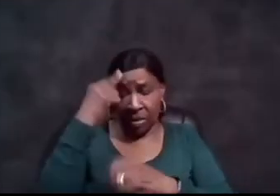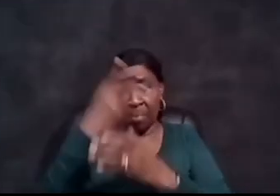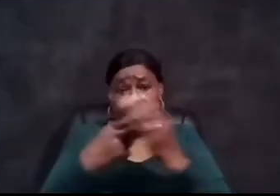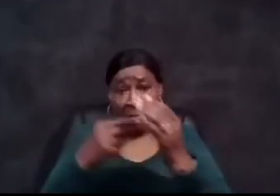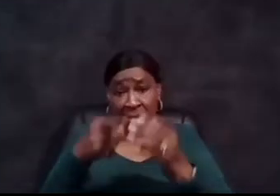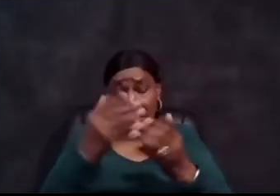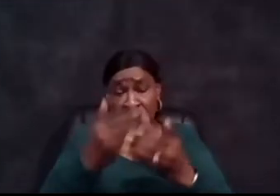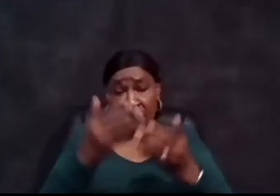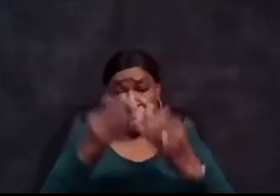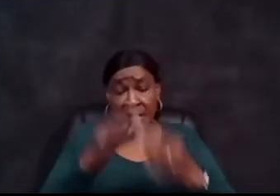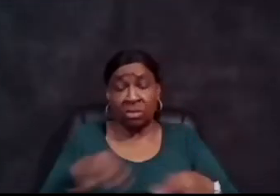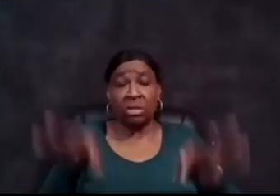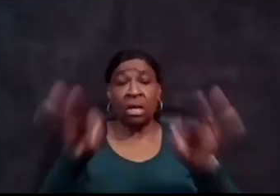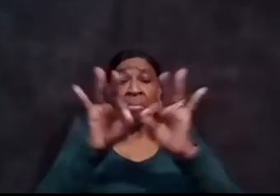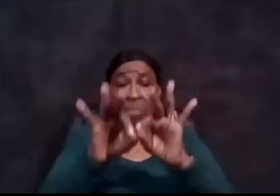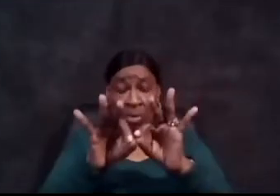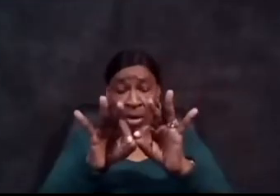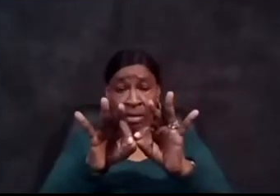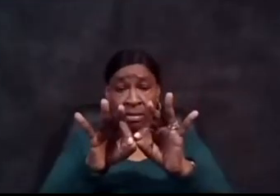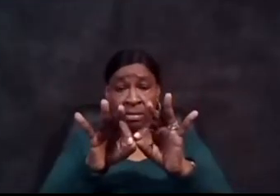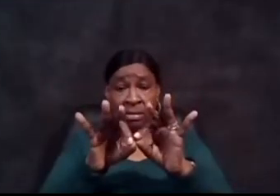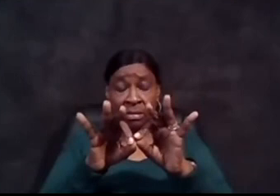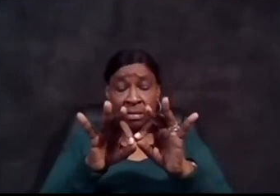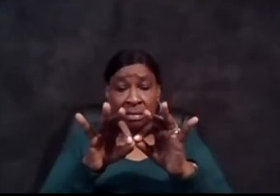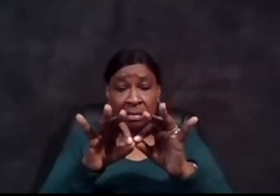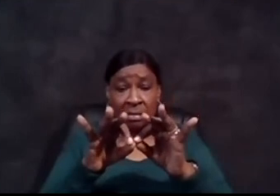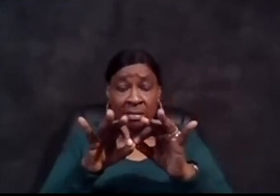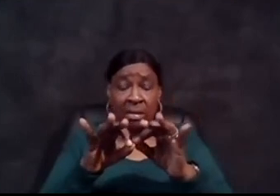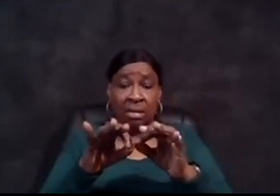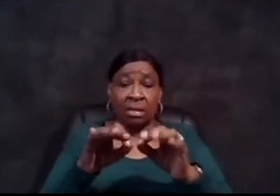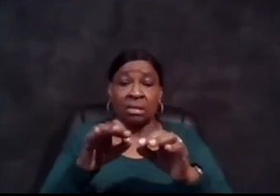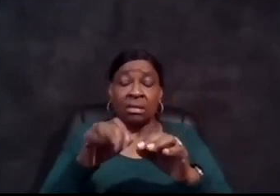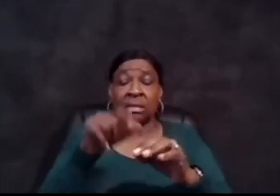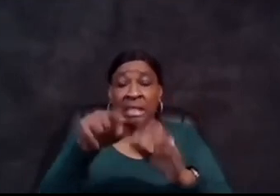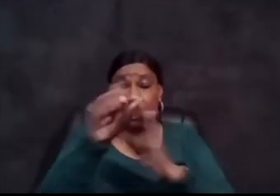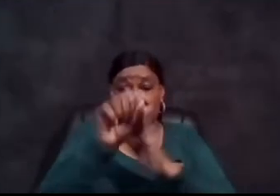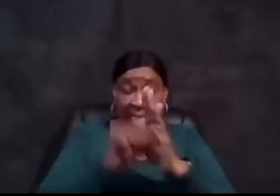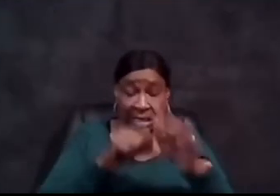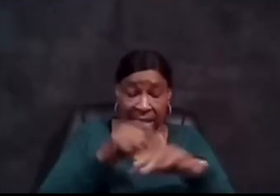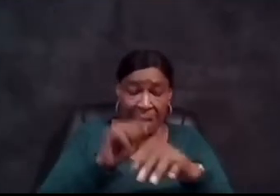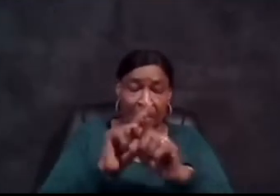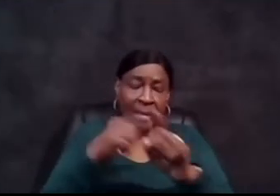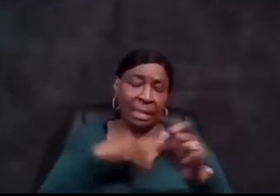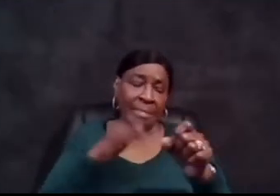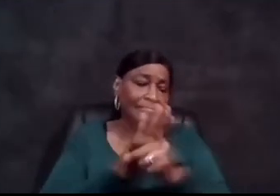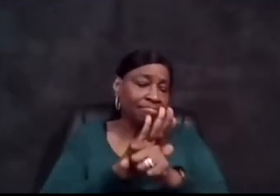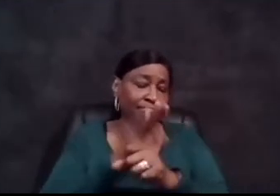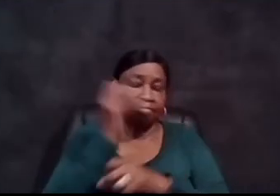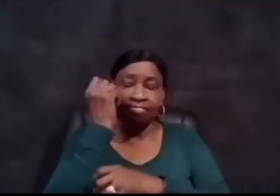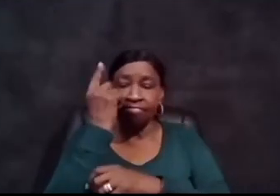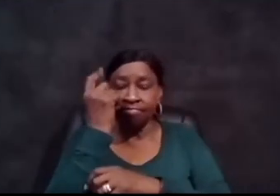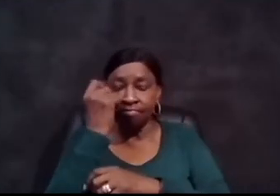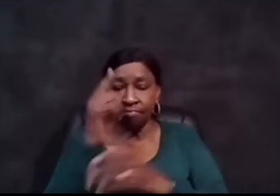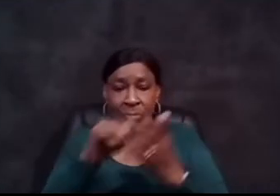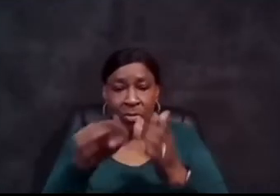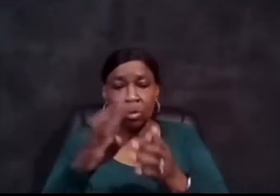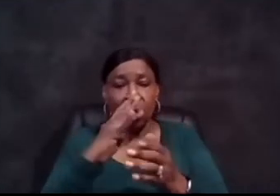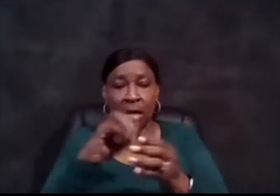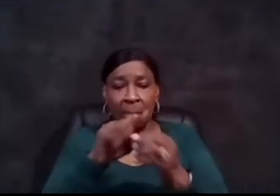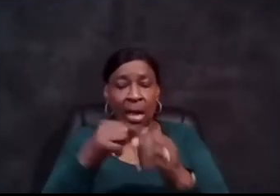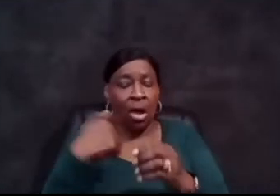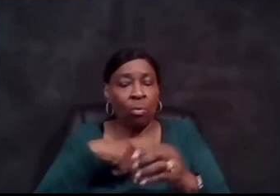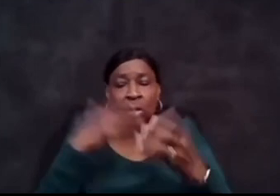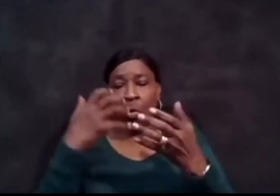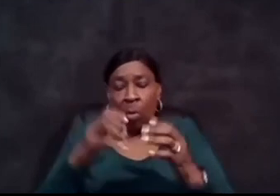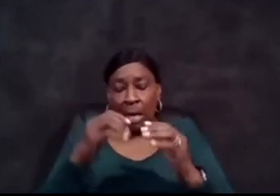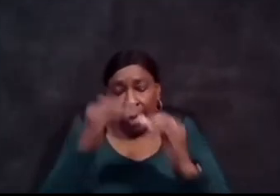important to grapple with at the same time. But I totally understand what you're talking about, and that we don't want to limit our